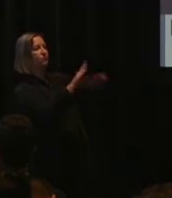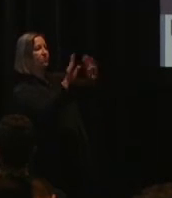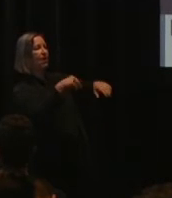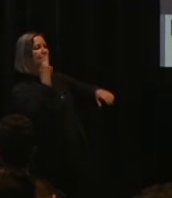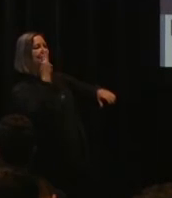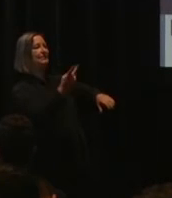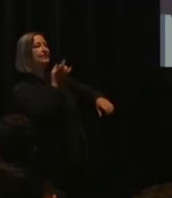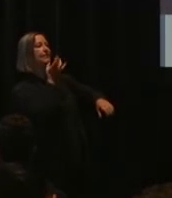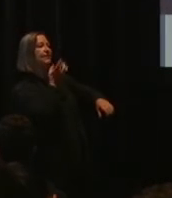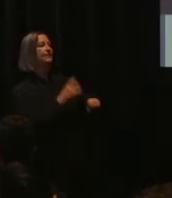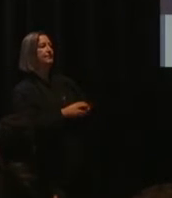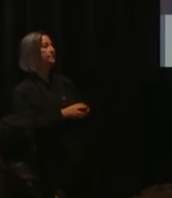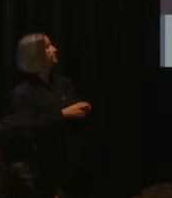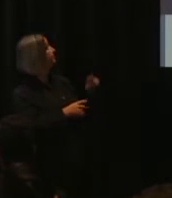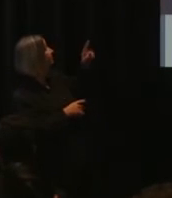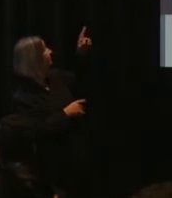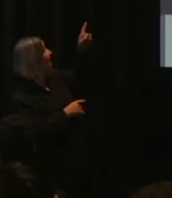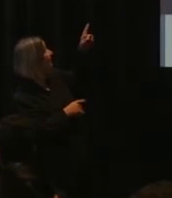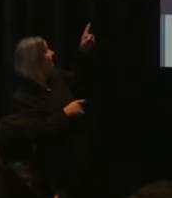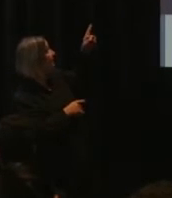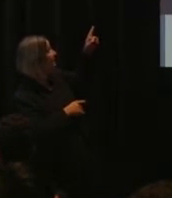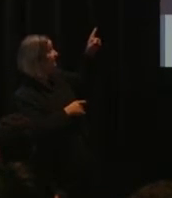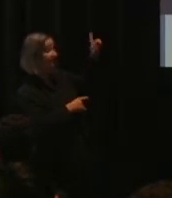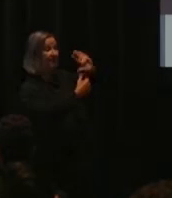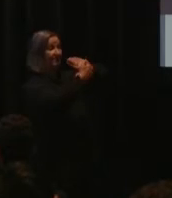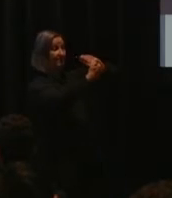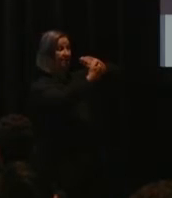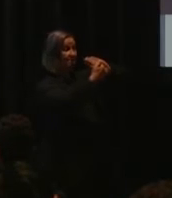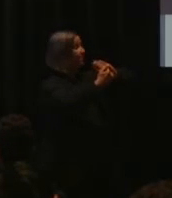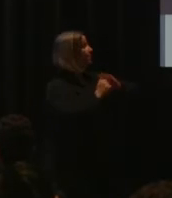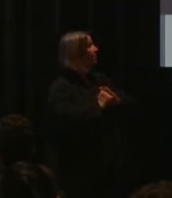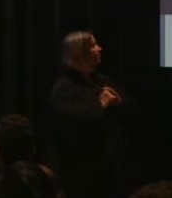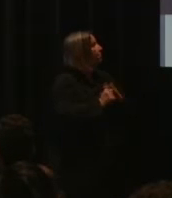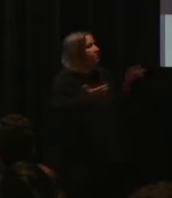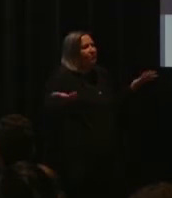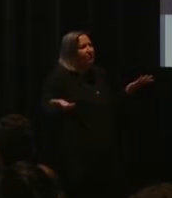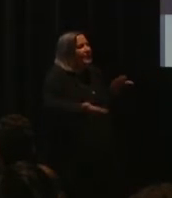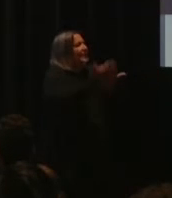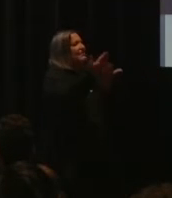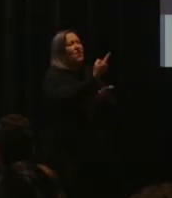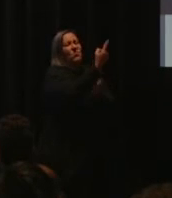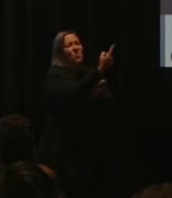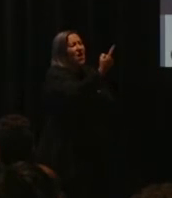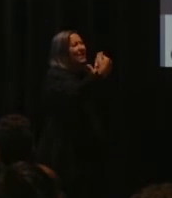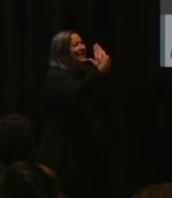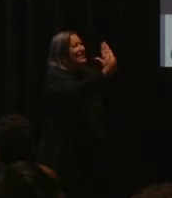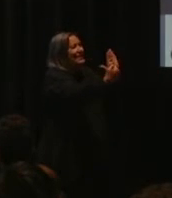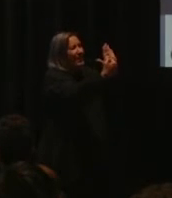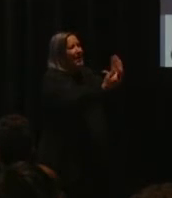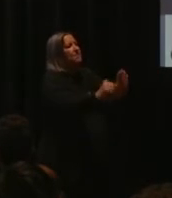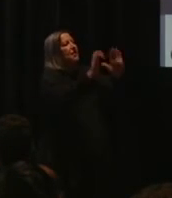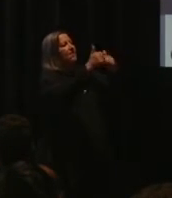look. This particular example is a great, just one little example of how we do dark